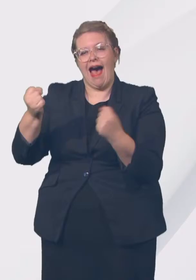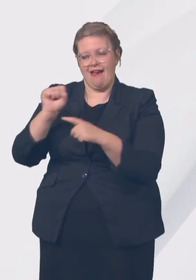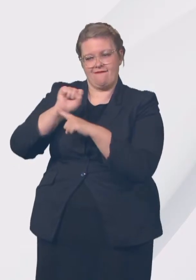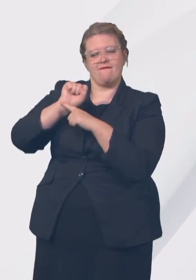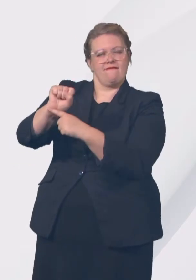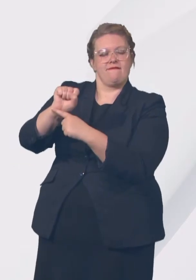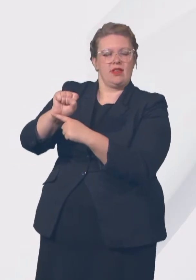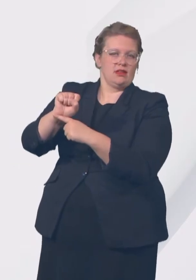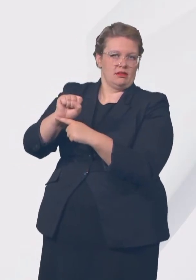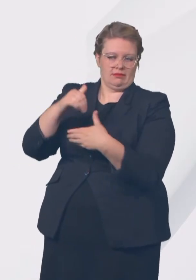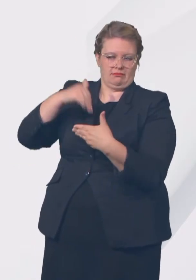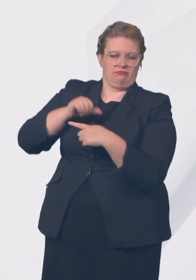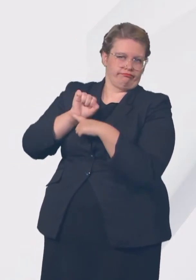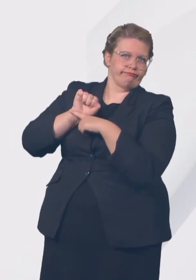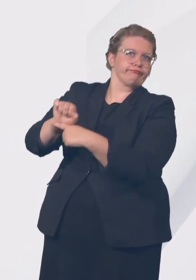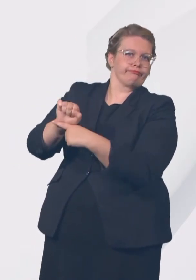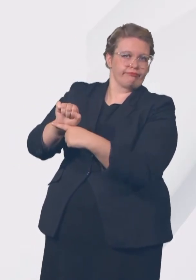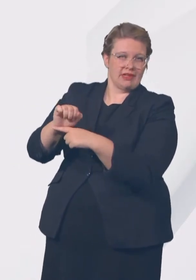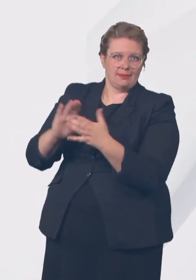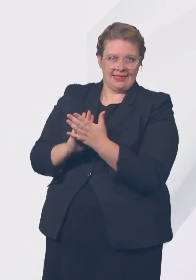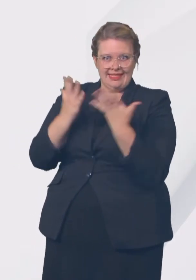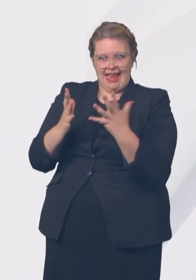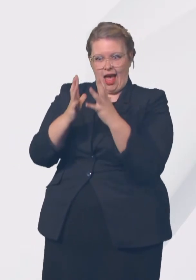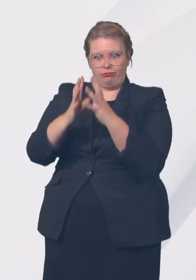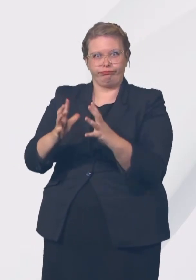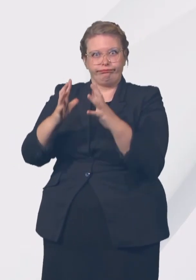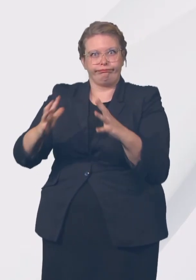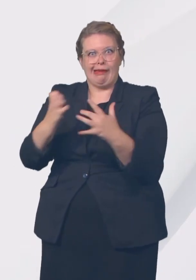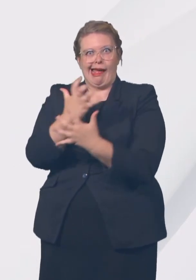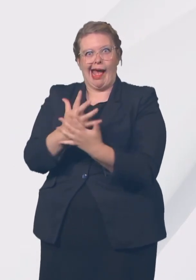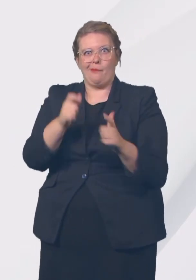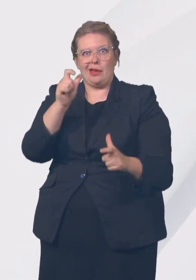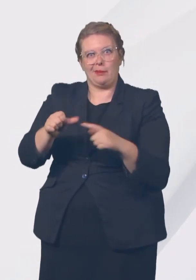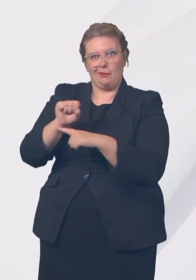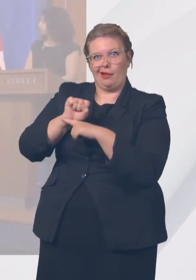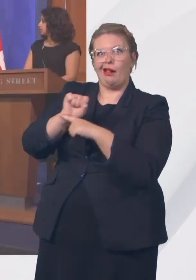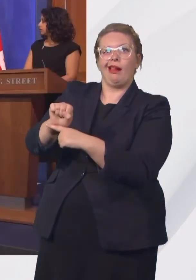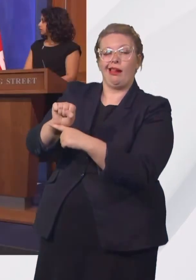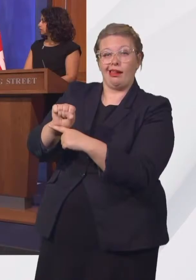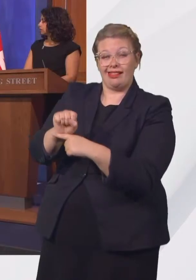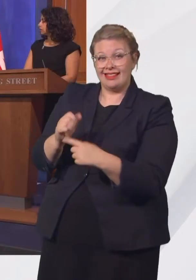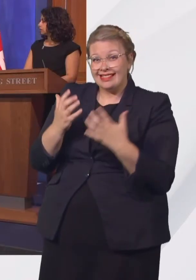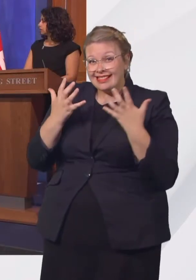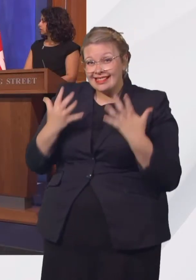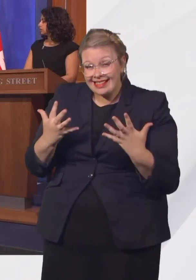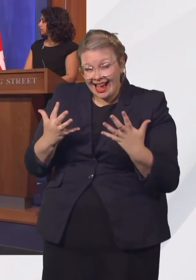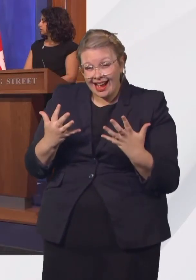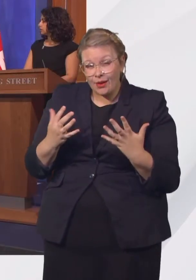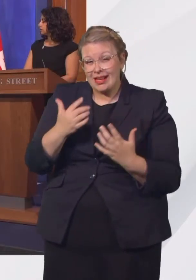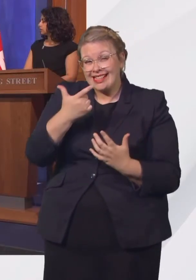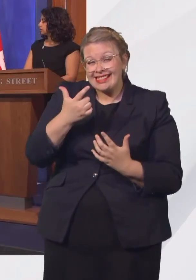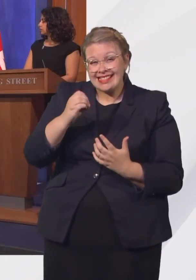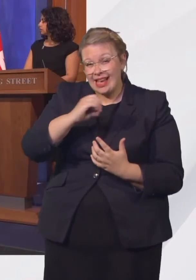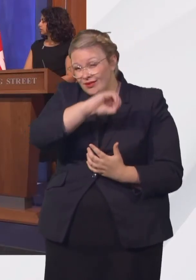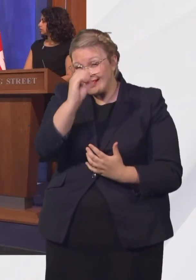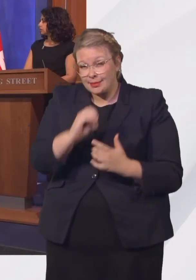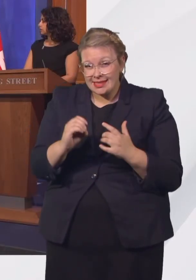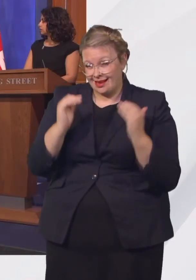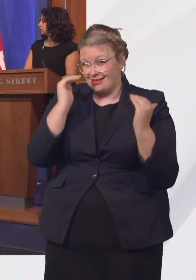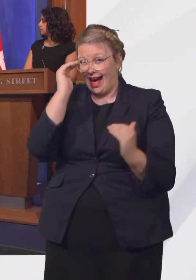and more people are getting protection, and now 7 in 10 adults have protective COVID